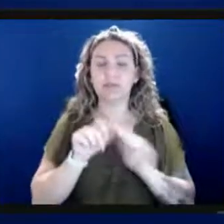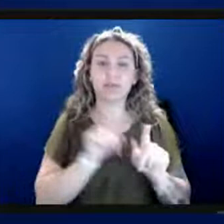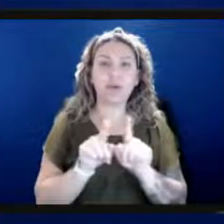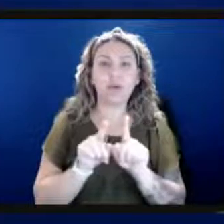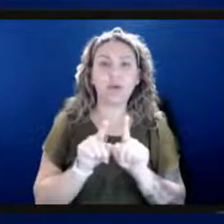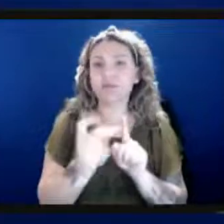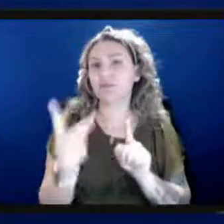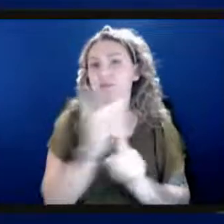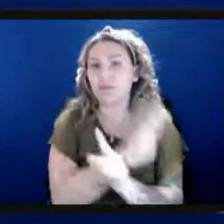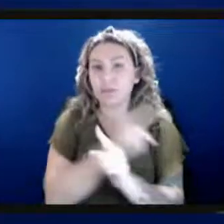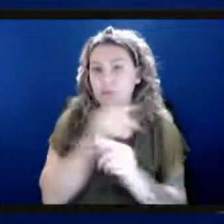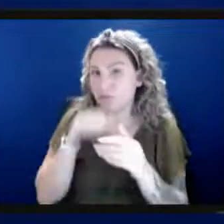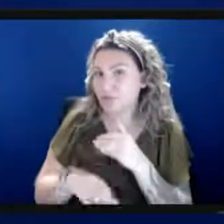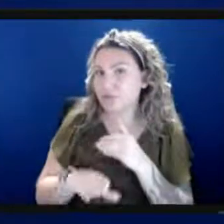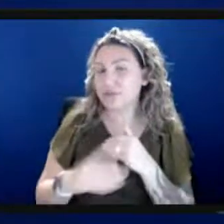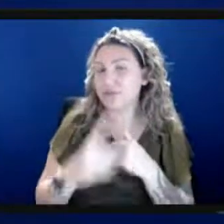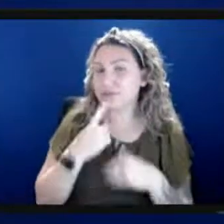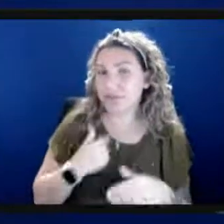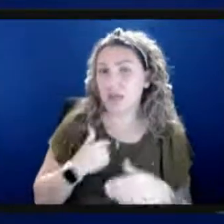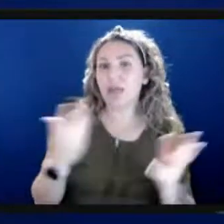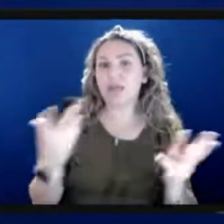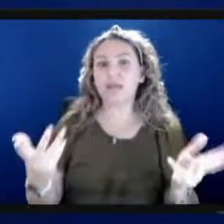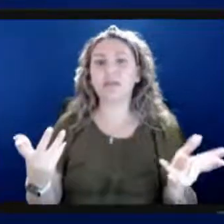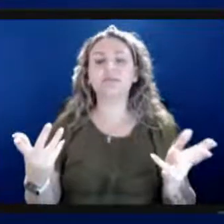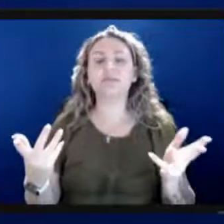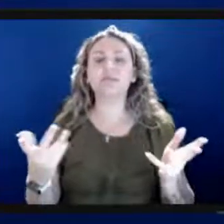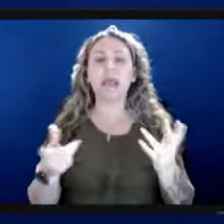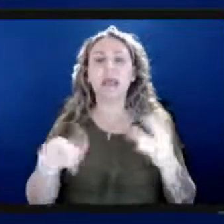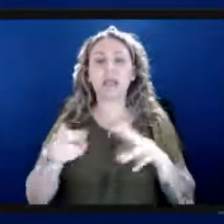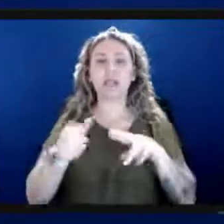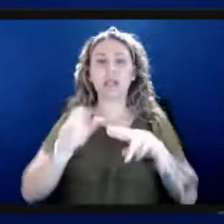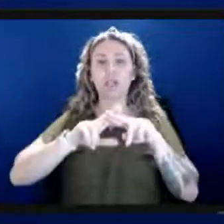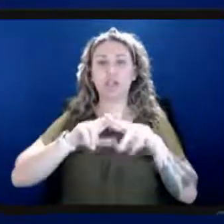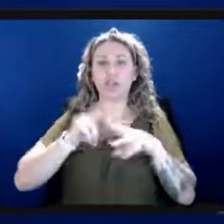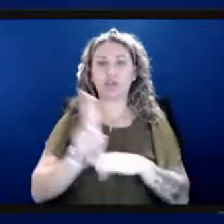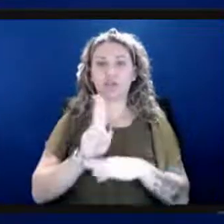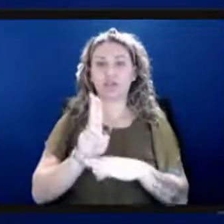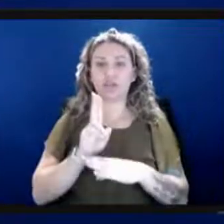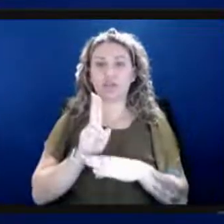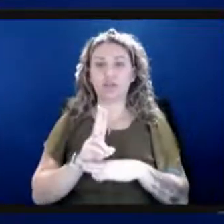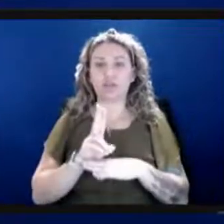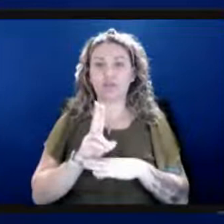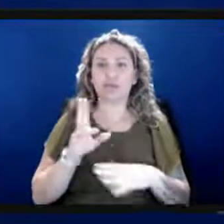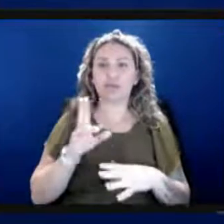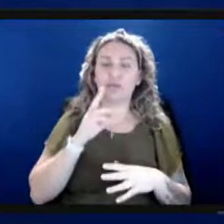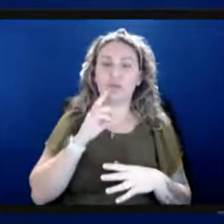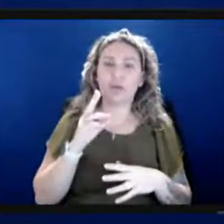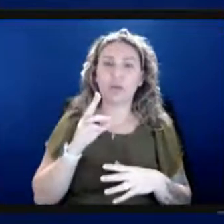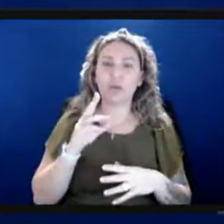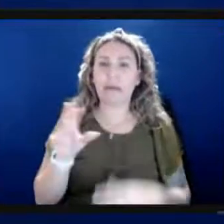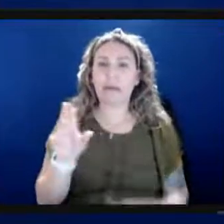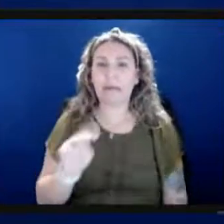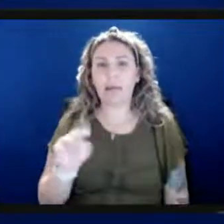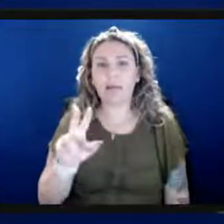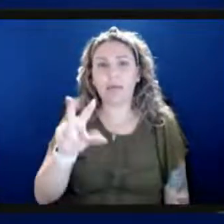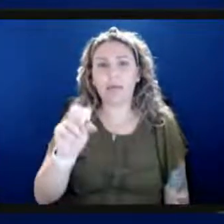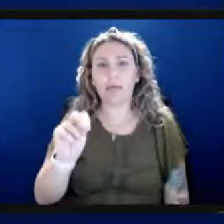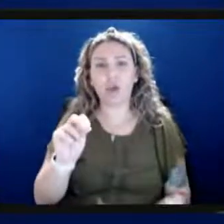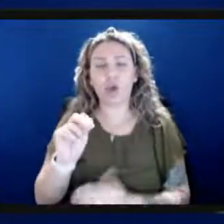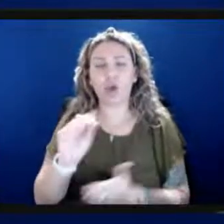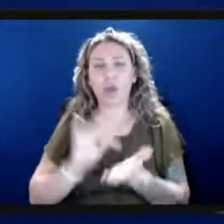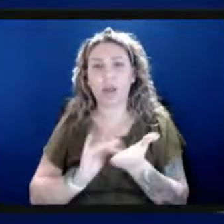and tell us that they increased the use or relapsed back to use of M30 pills or the fake